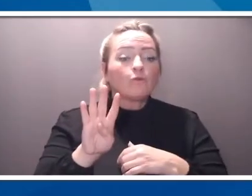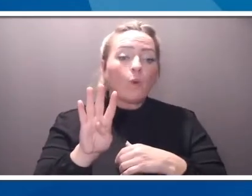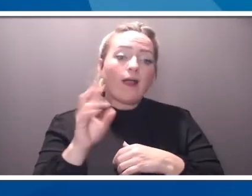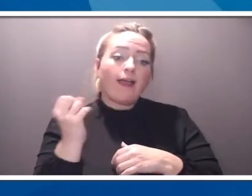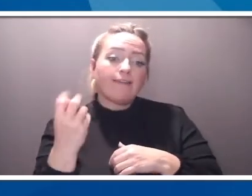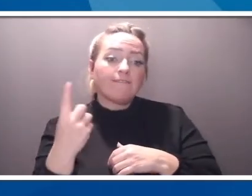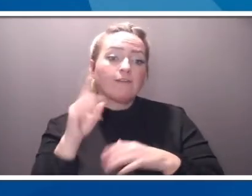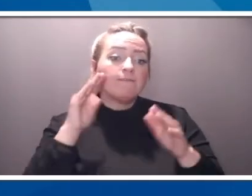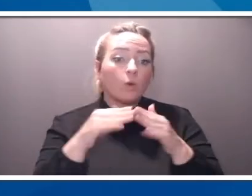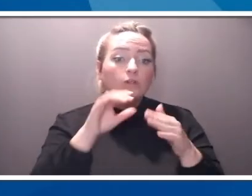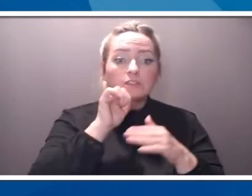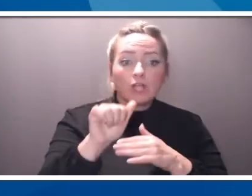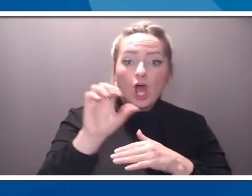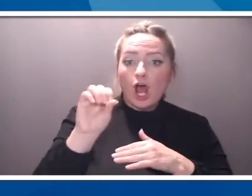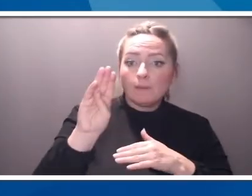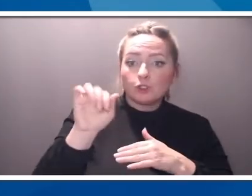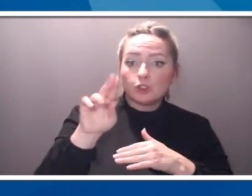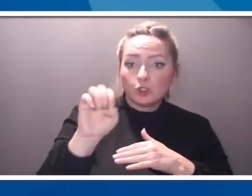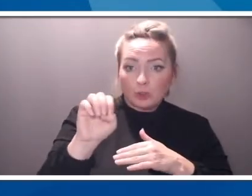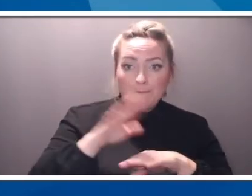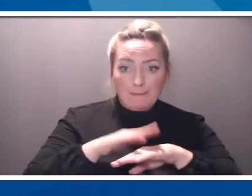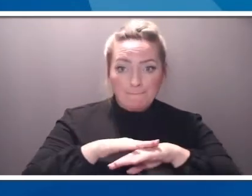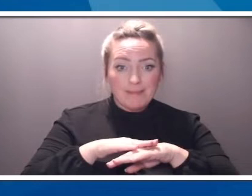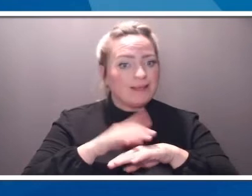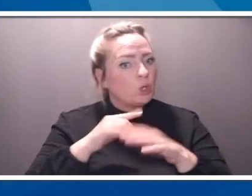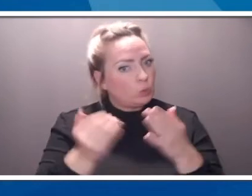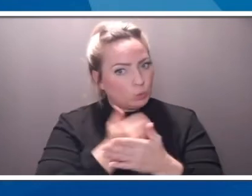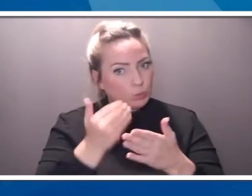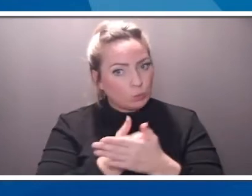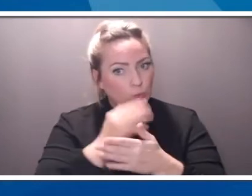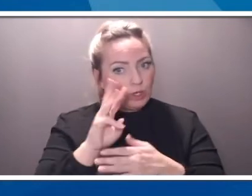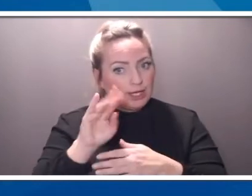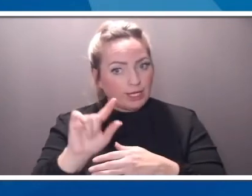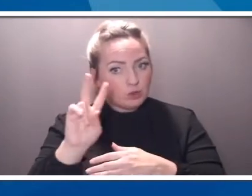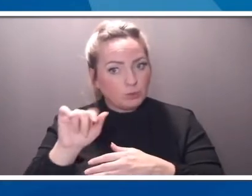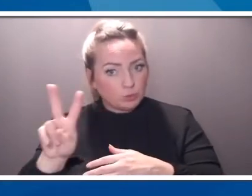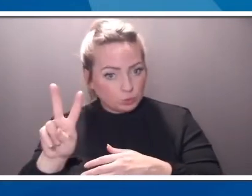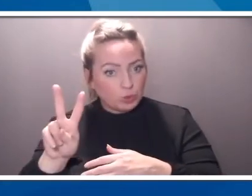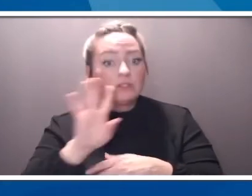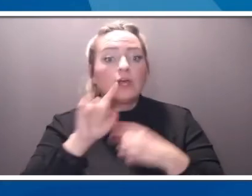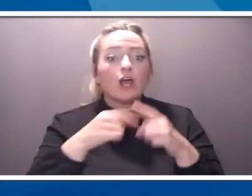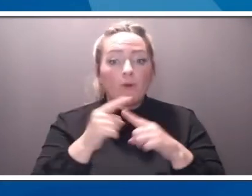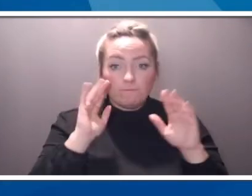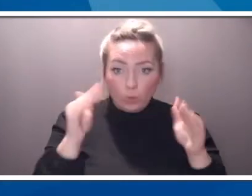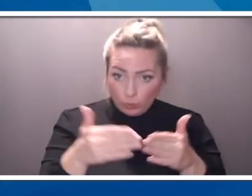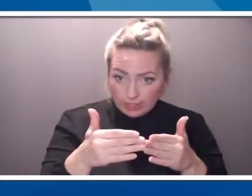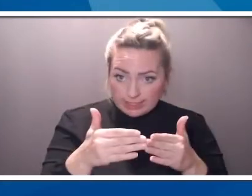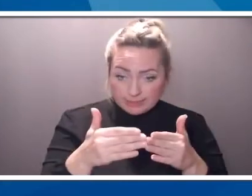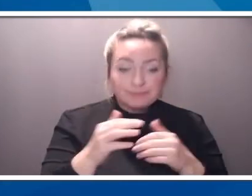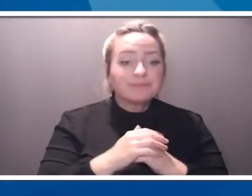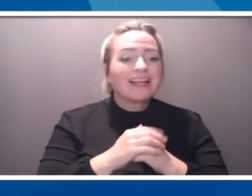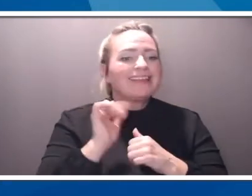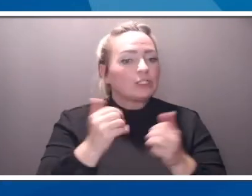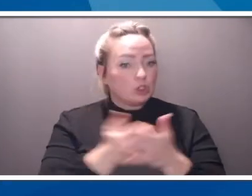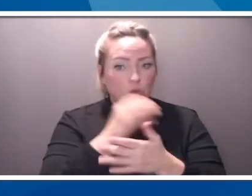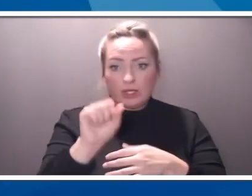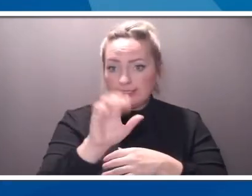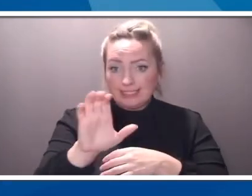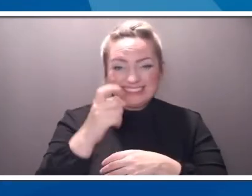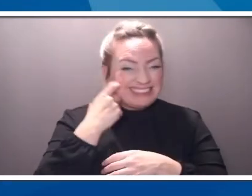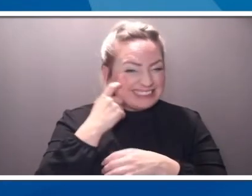Now, 2.4.11, focus not obscured minimum. This is a new one in WCAG 2.2, since we're talking about